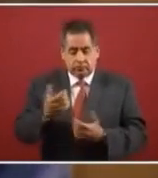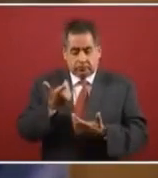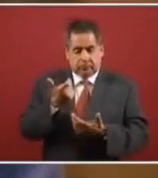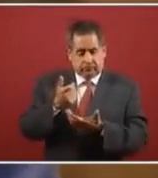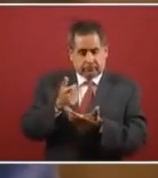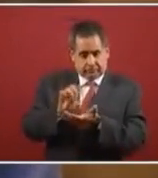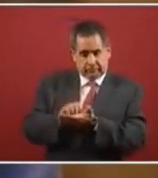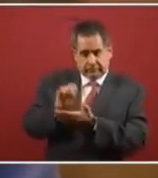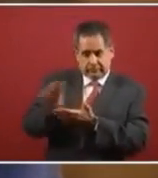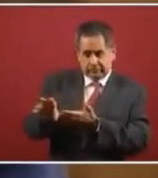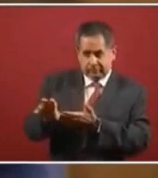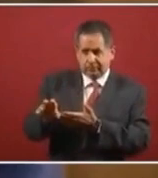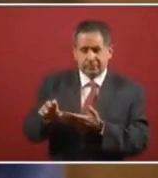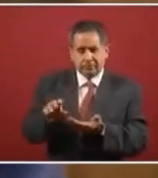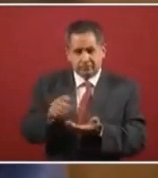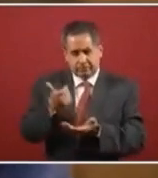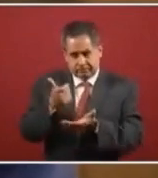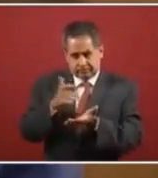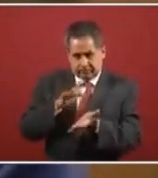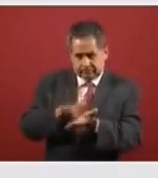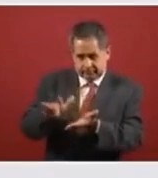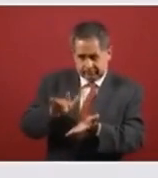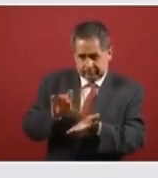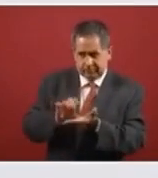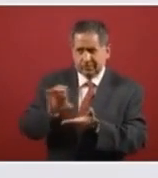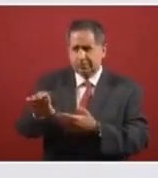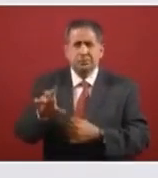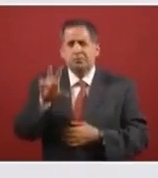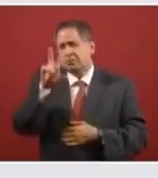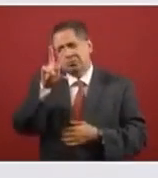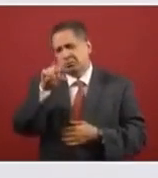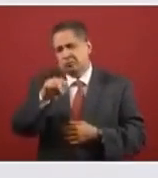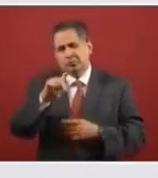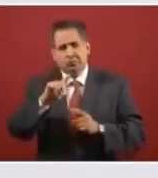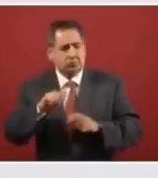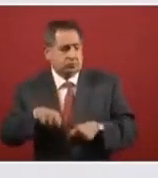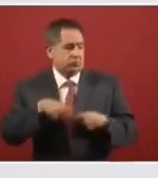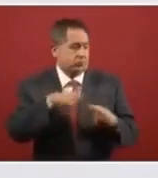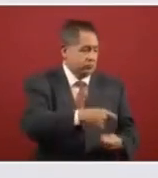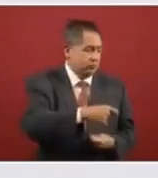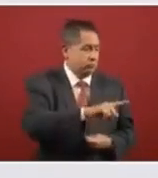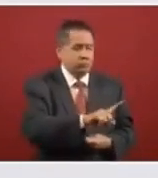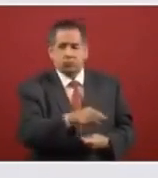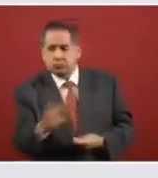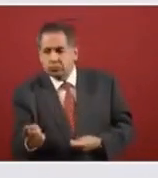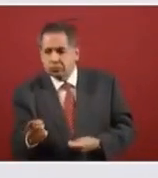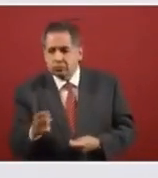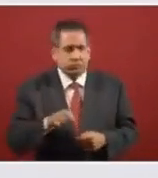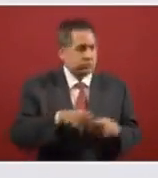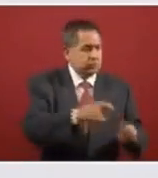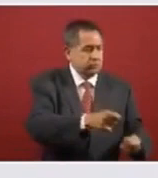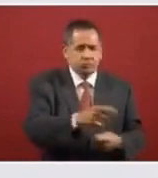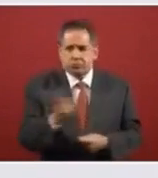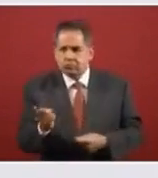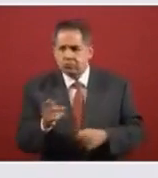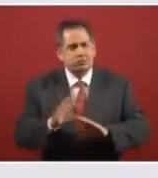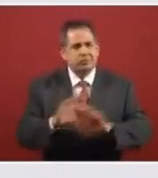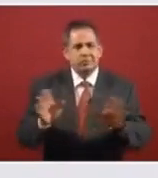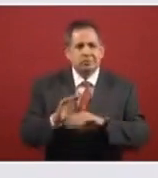that whatever you send us for help don't send it through the government